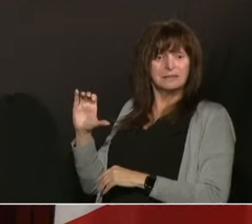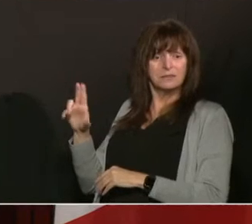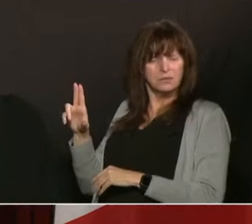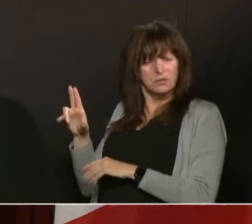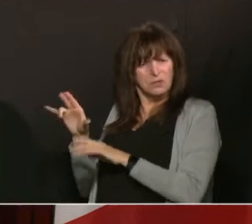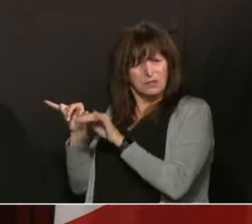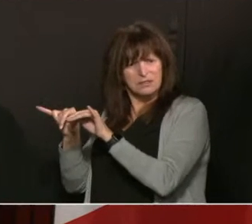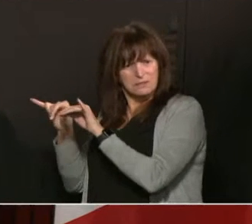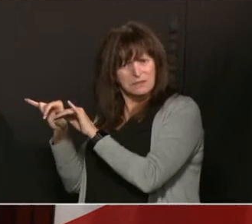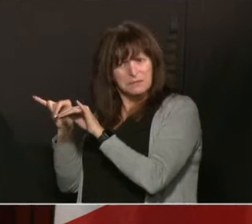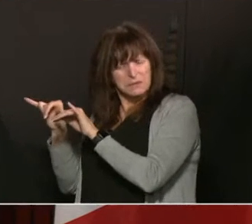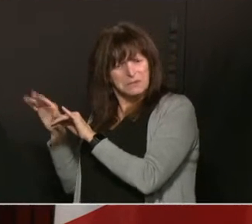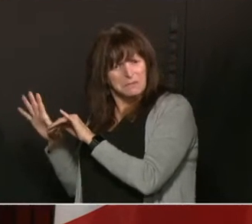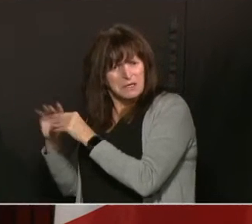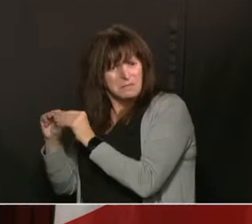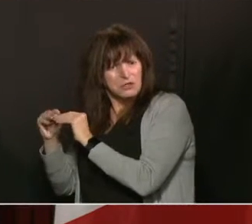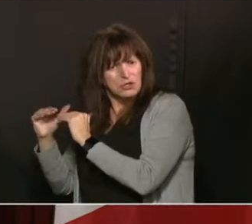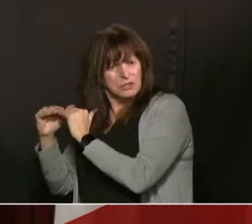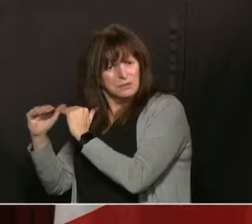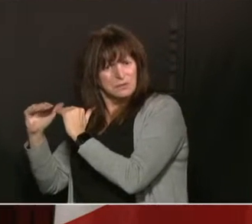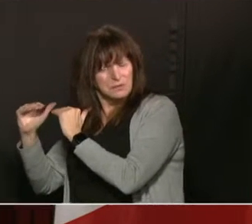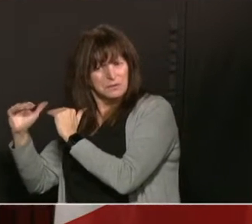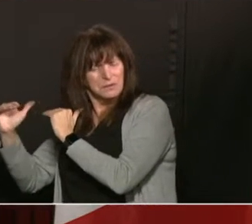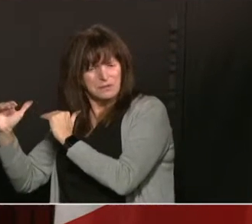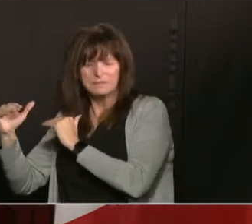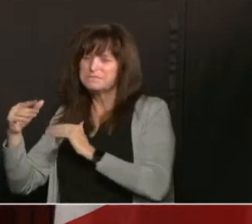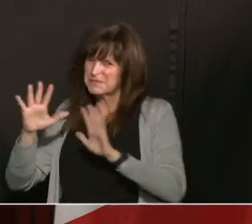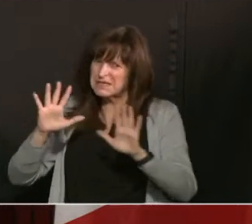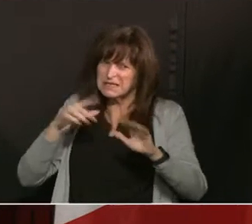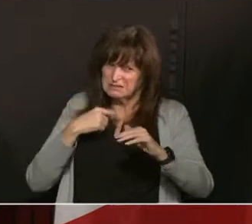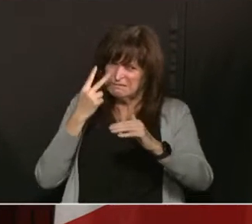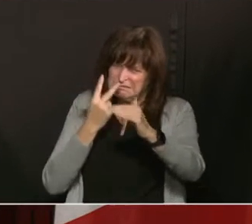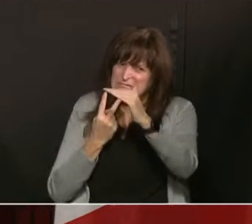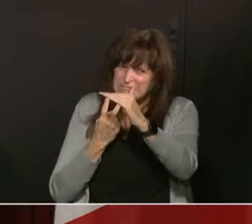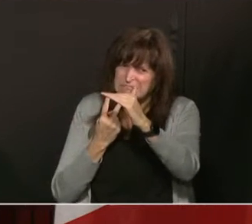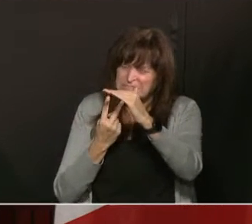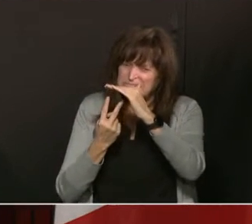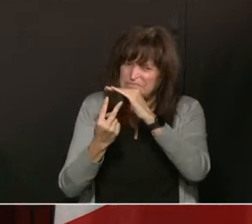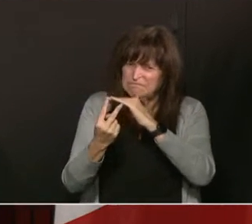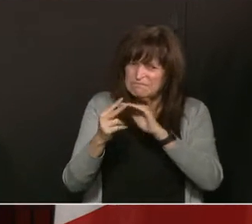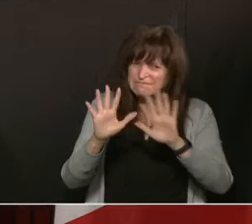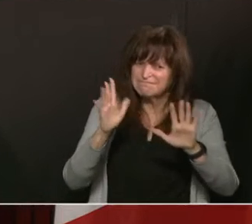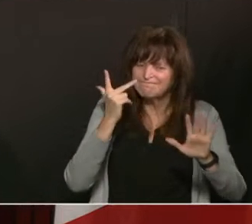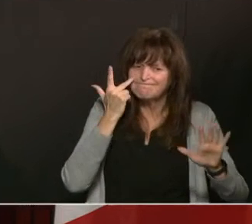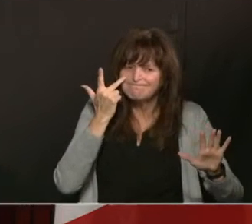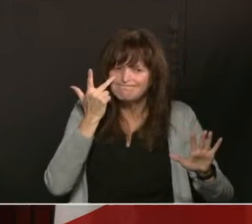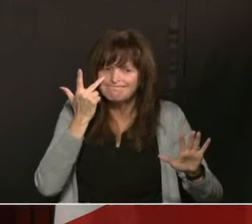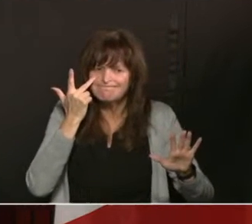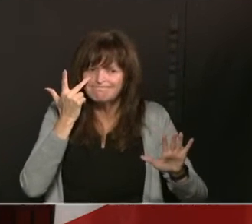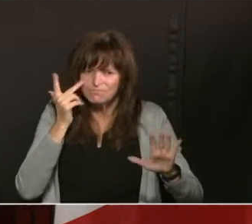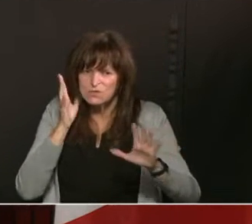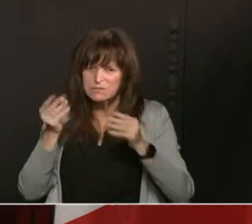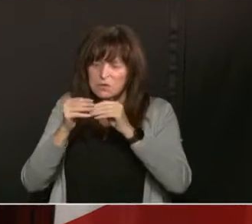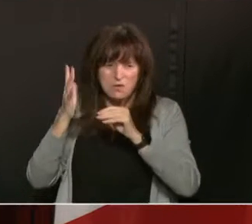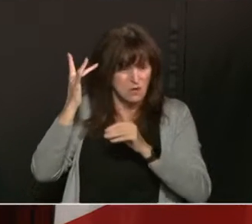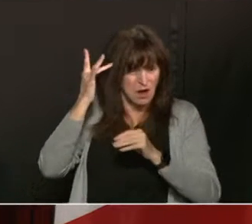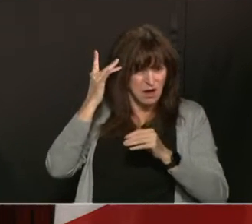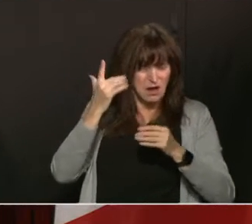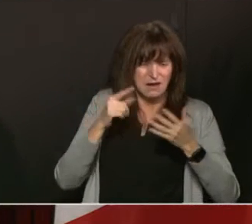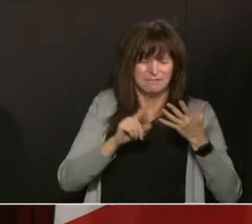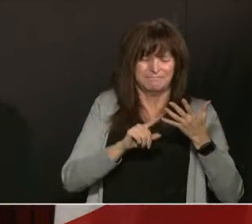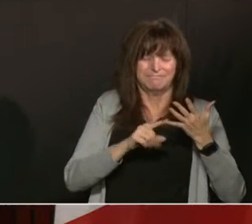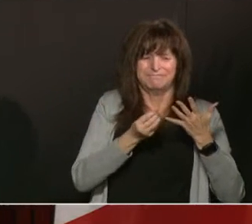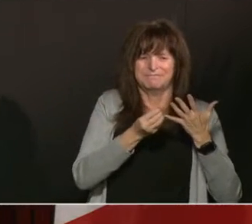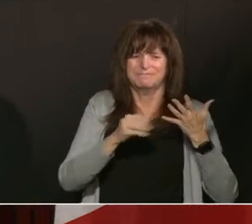anticipate that in the coming days and weeks, we will start to see a greater impact of Omicron on hospitalizations and